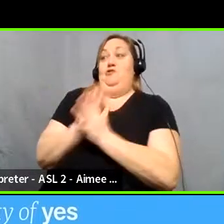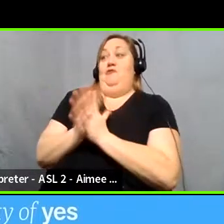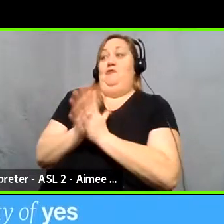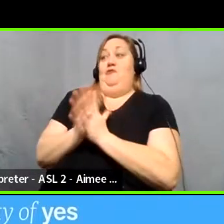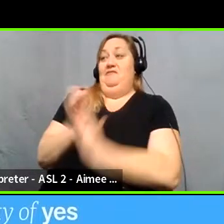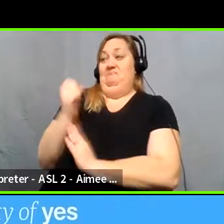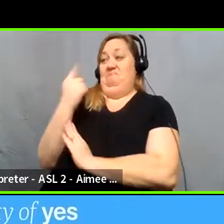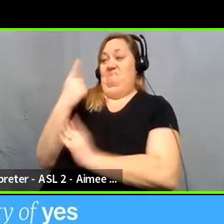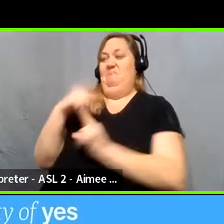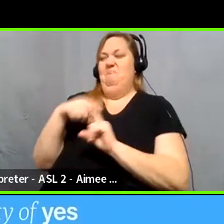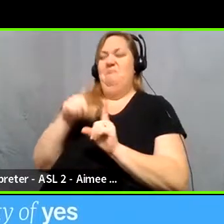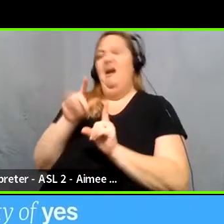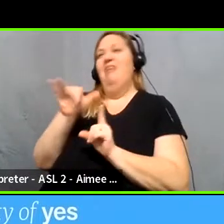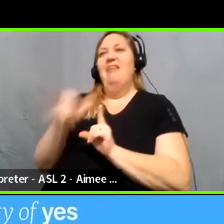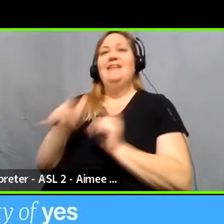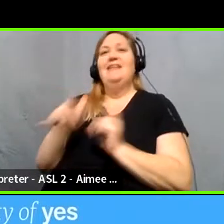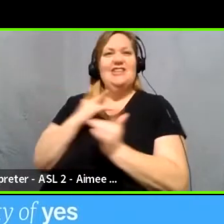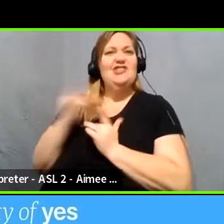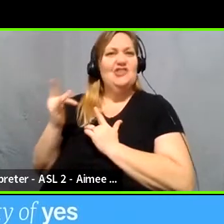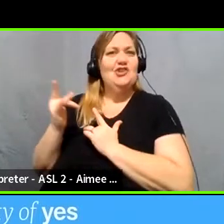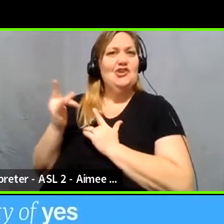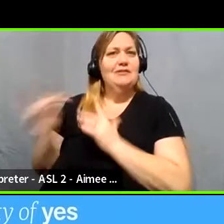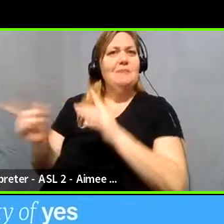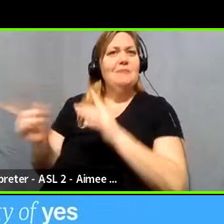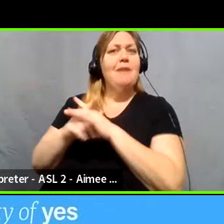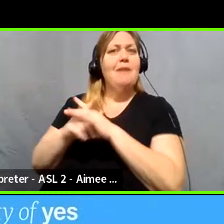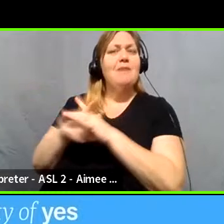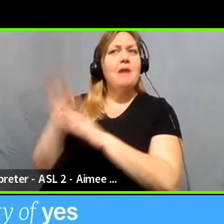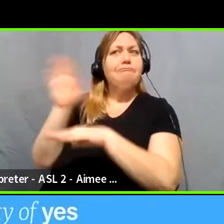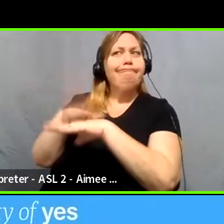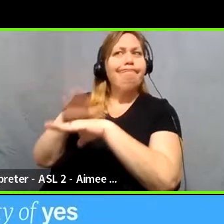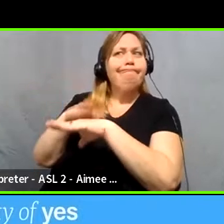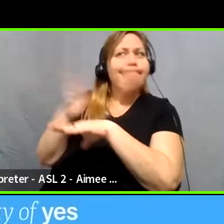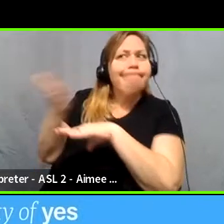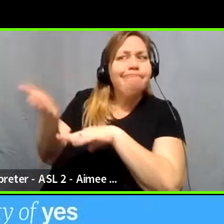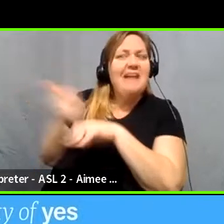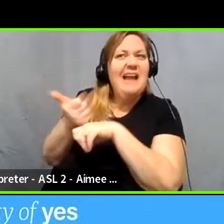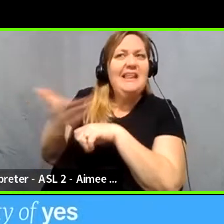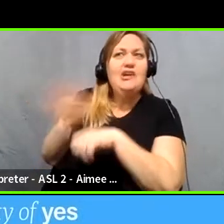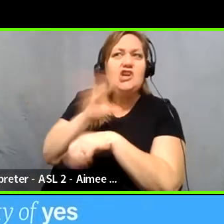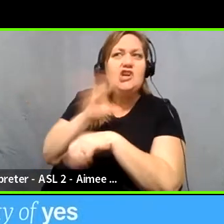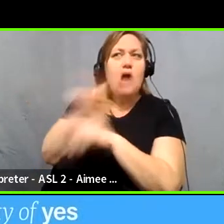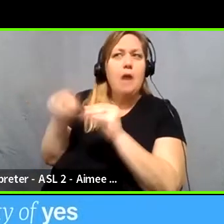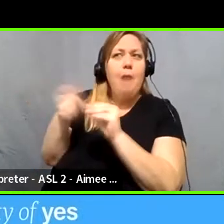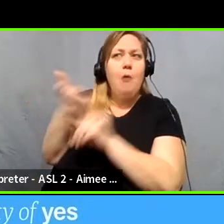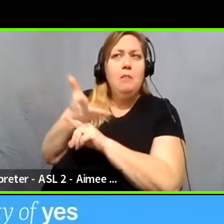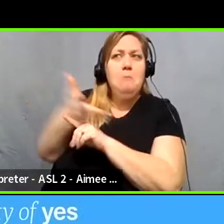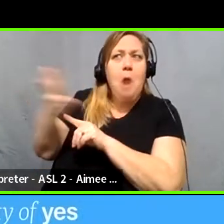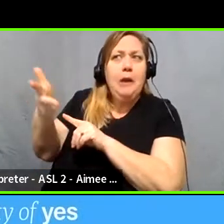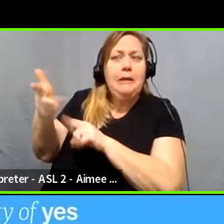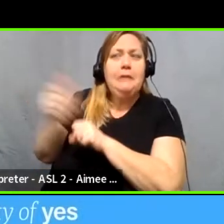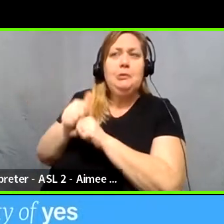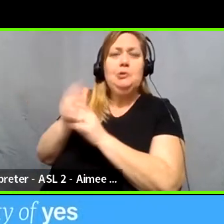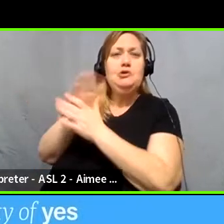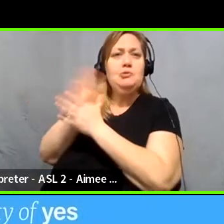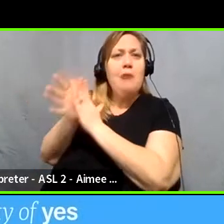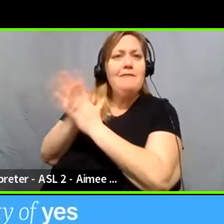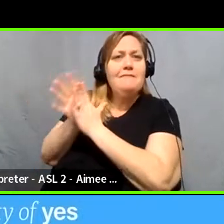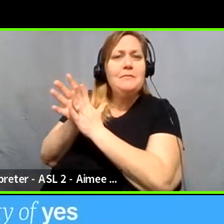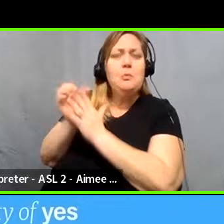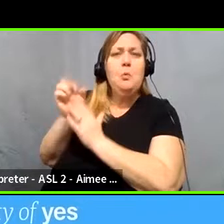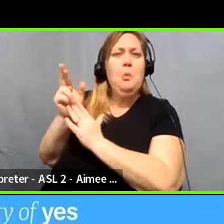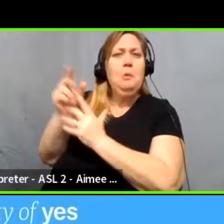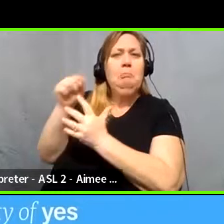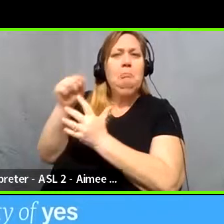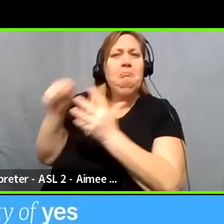Given, however, that that is a concern that's going to be coming up, is there anything you can talk about? Any other any, well,